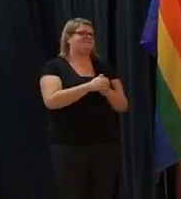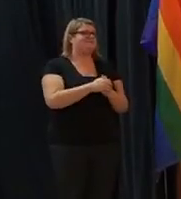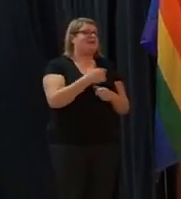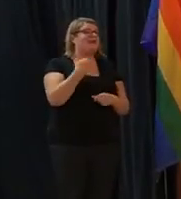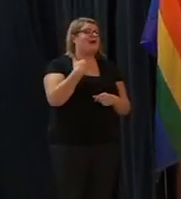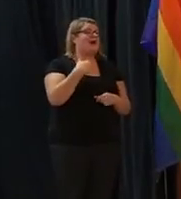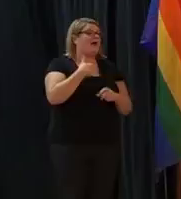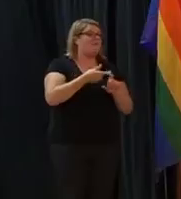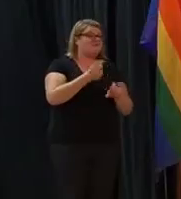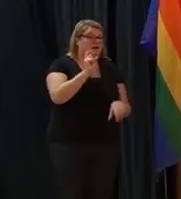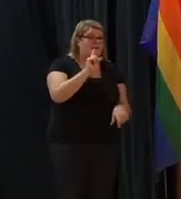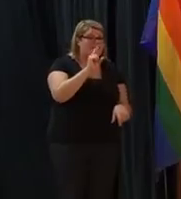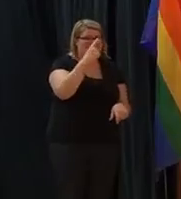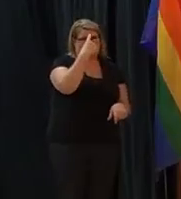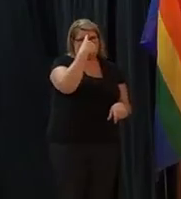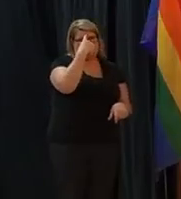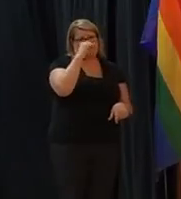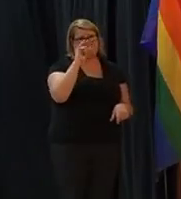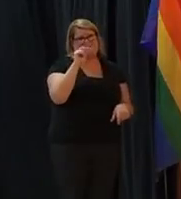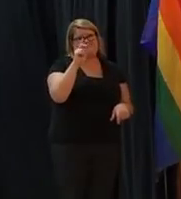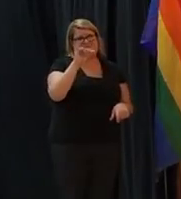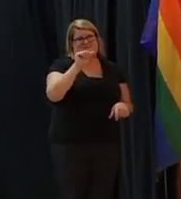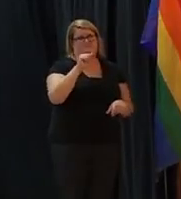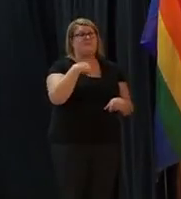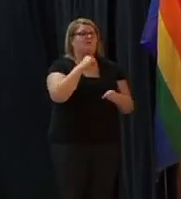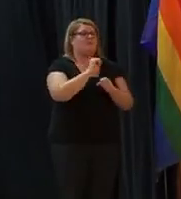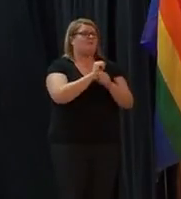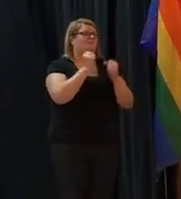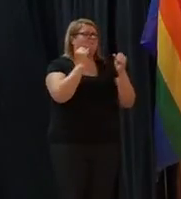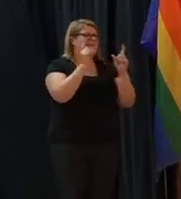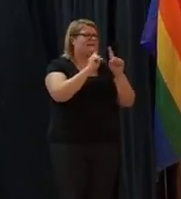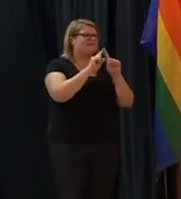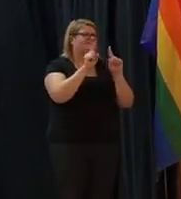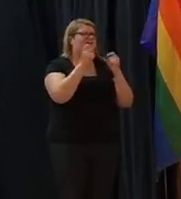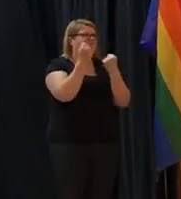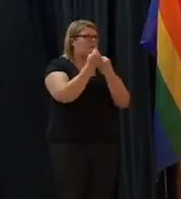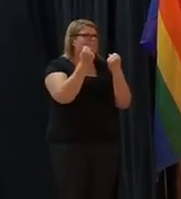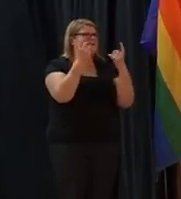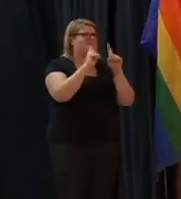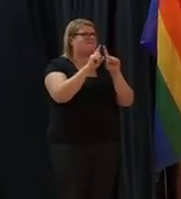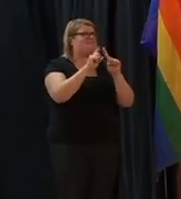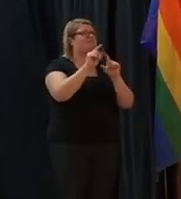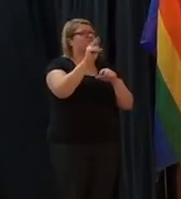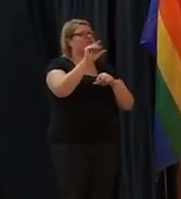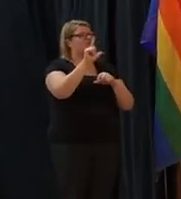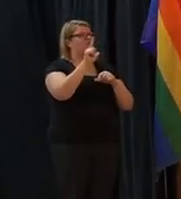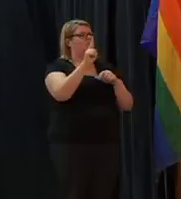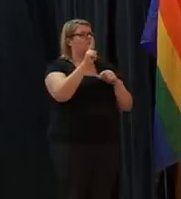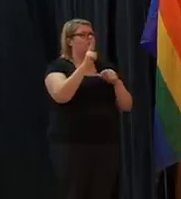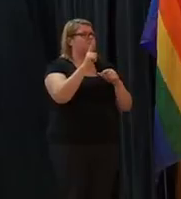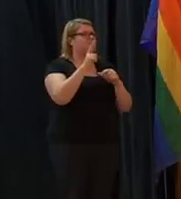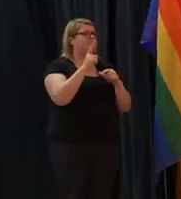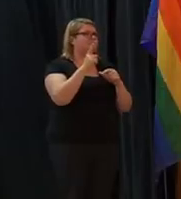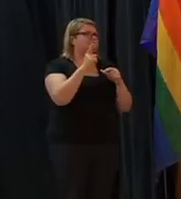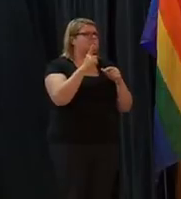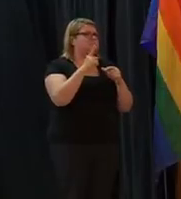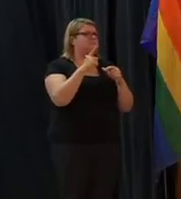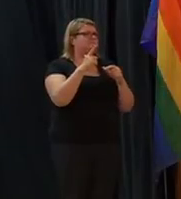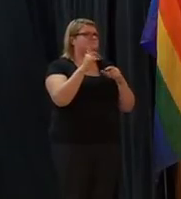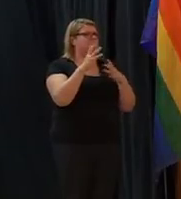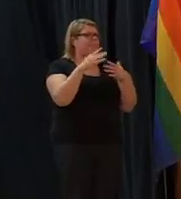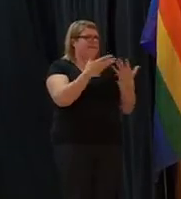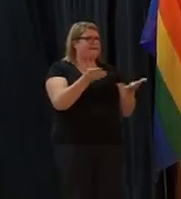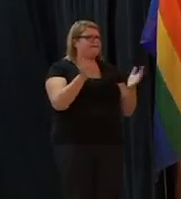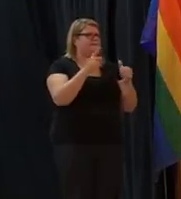And I'm from India. I work for a number of social causes, child sexual abuse, animal welfare,